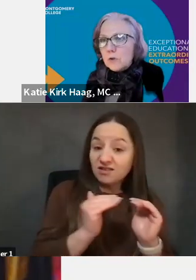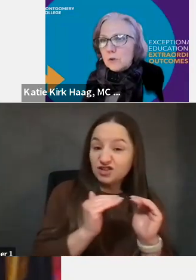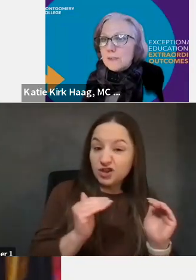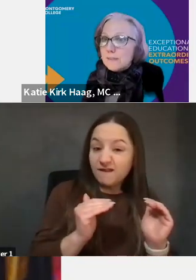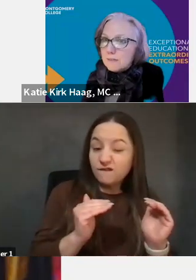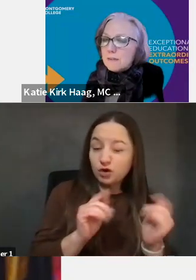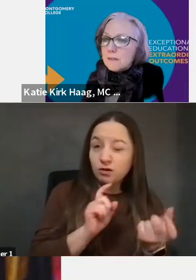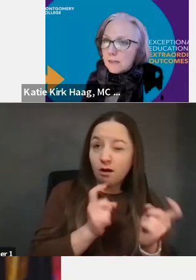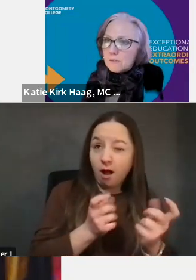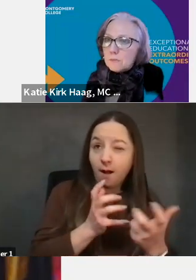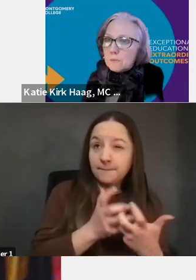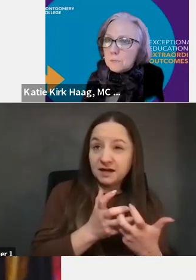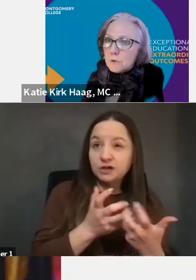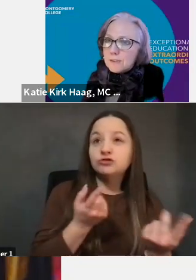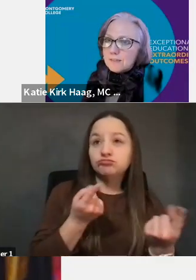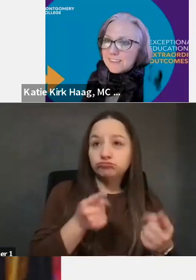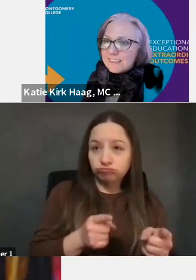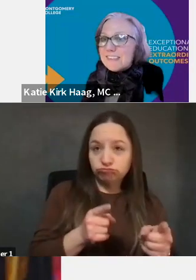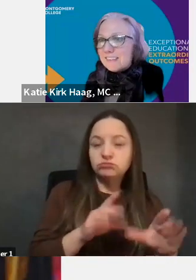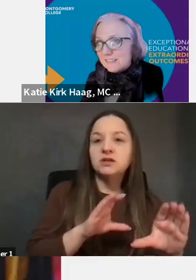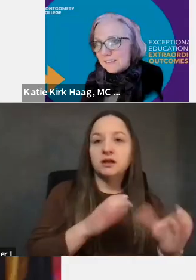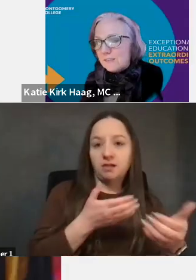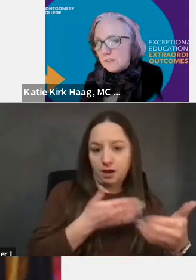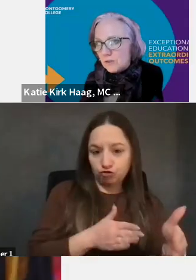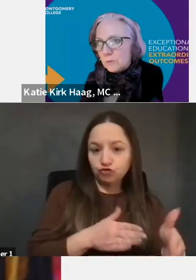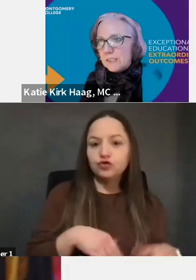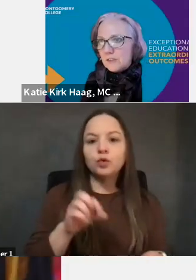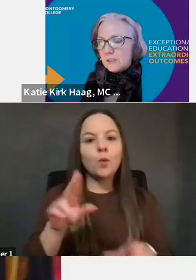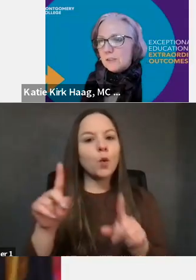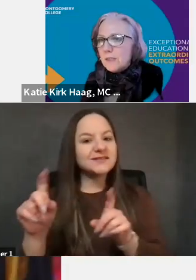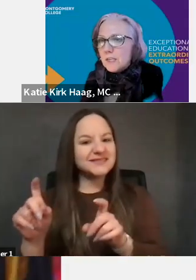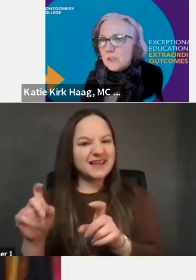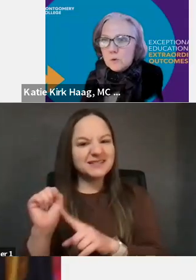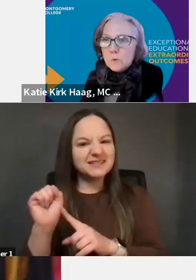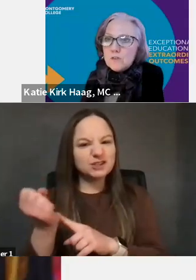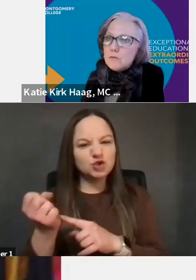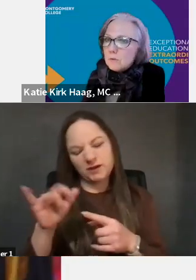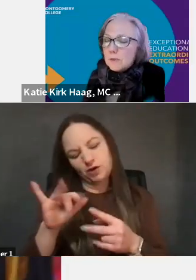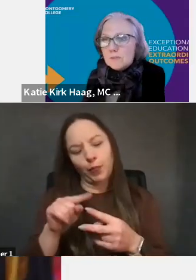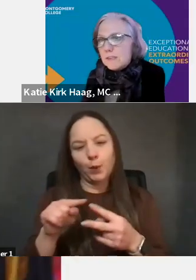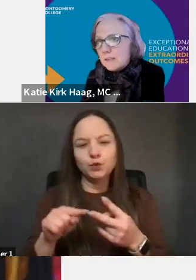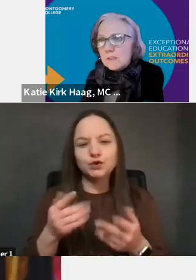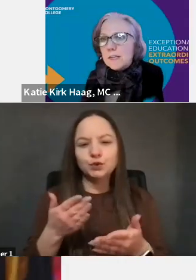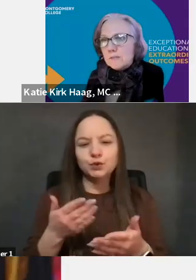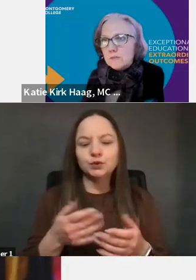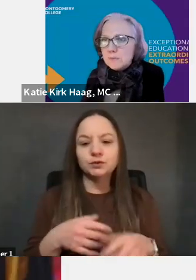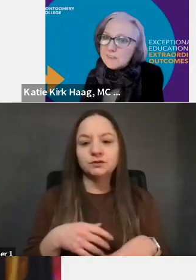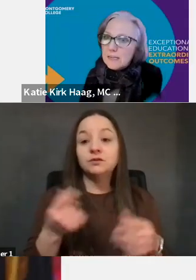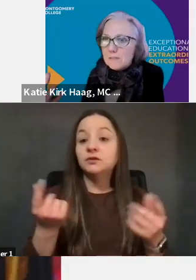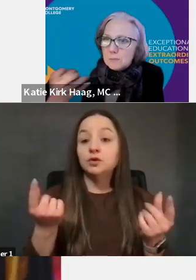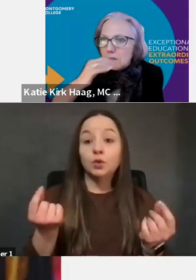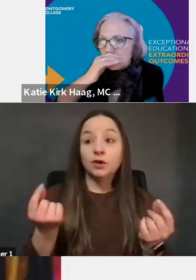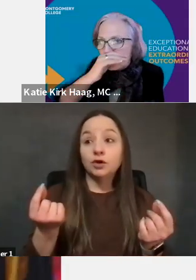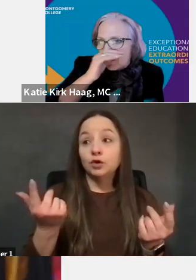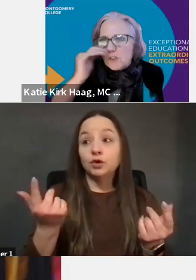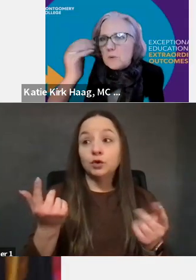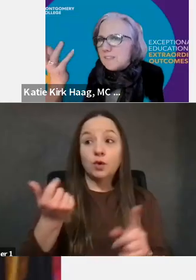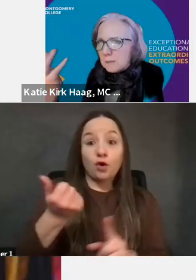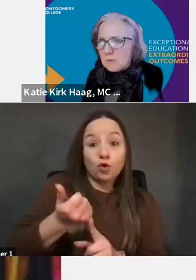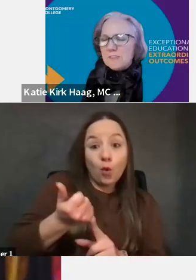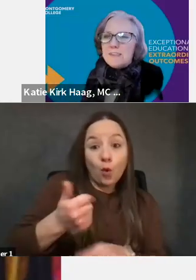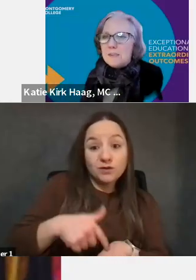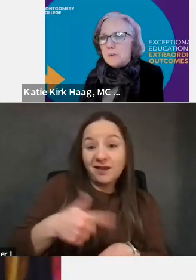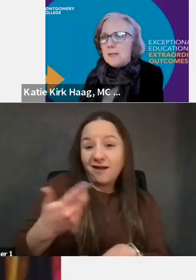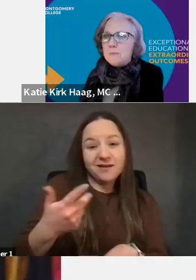usually occur inside the classroom or inside a testing situation. What you do outside of the classroom is kind of up to you. There's a